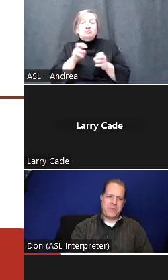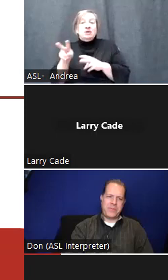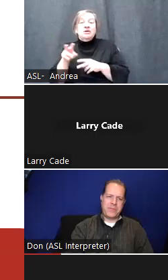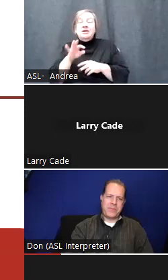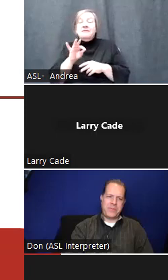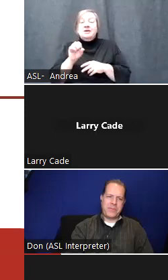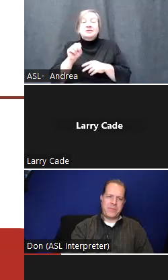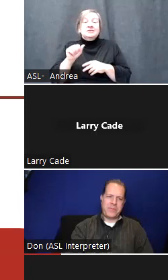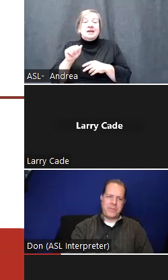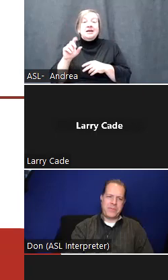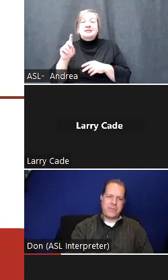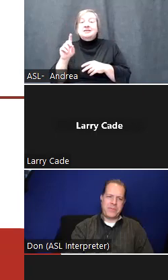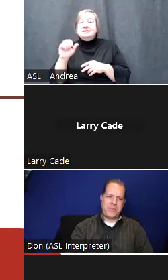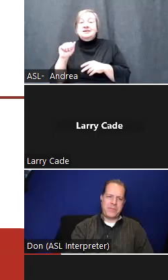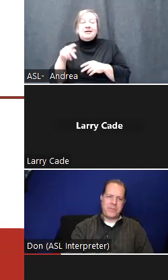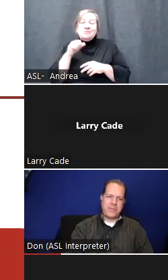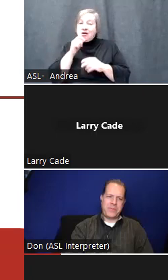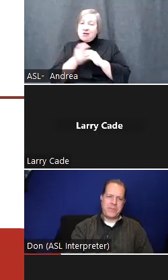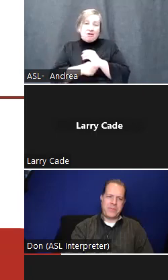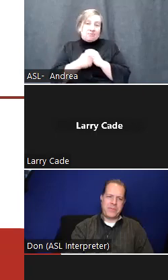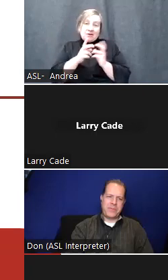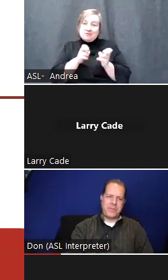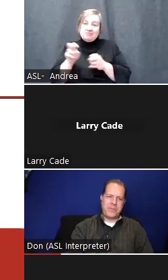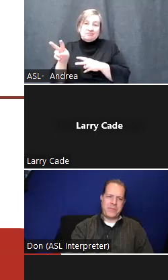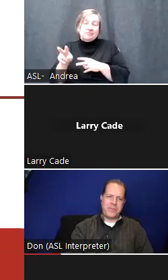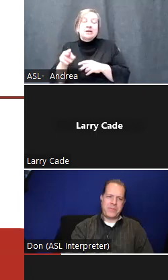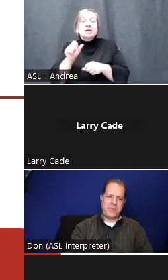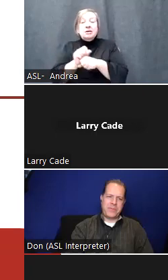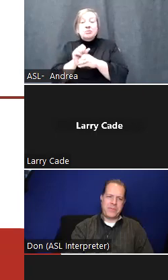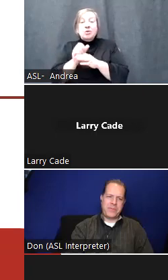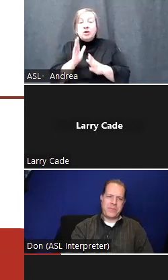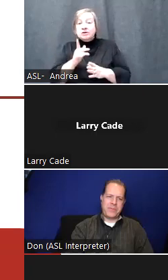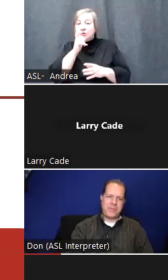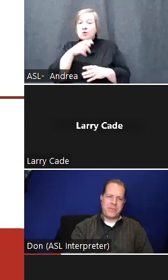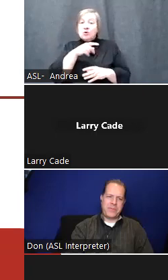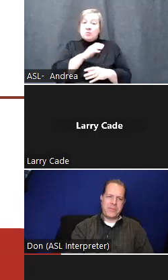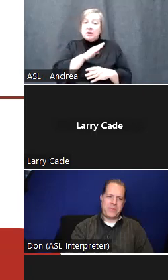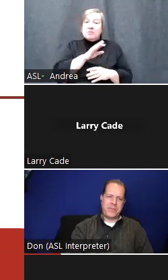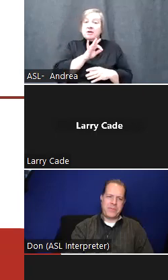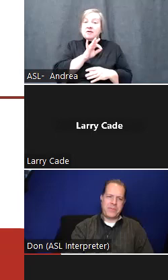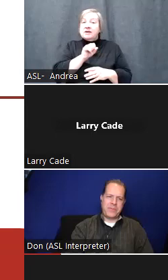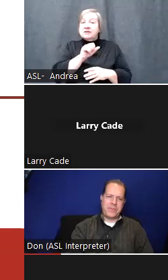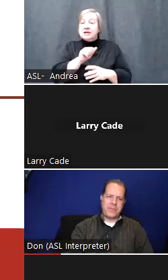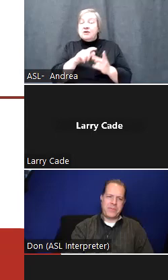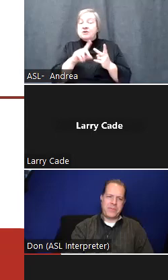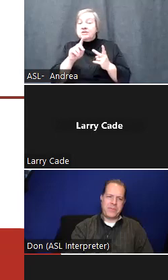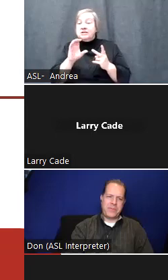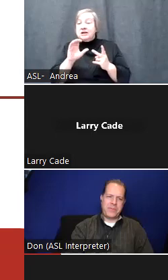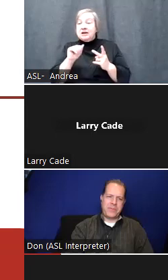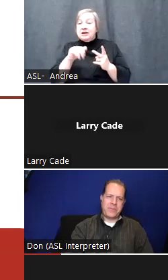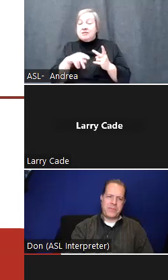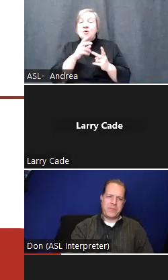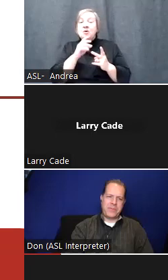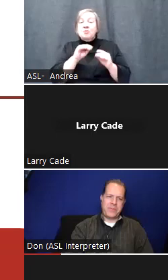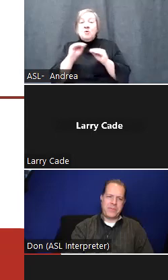and DCAP. Essentially, when employees who are participating in PEB, FSA, or DCAP move to a new PEB agency and